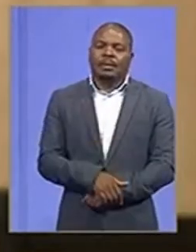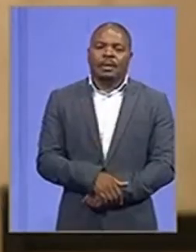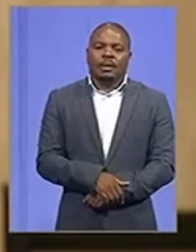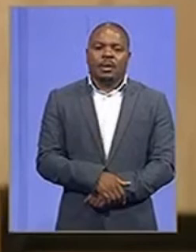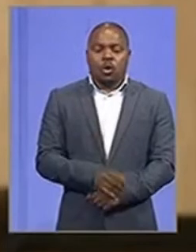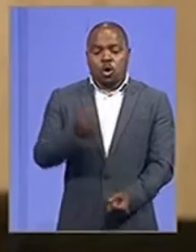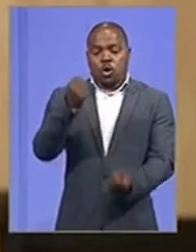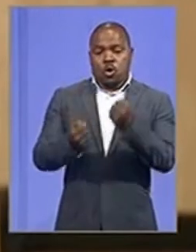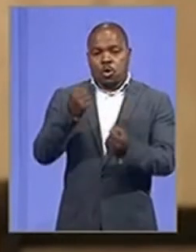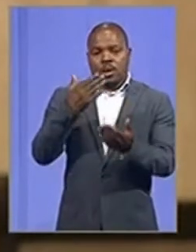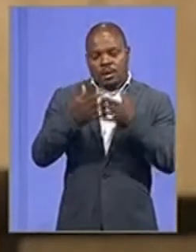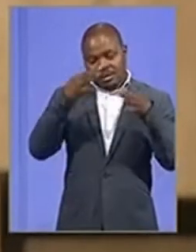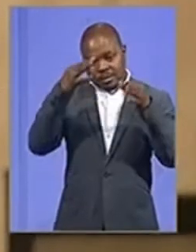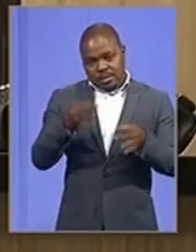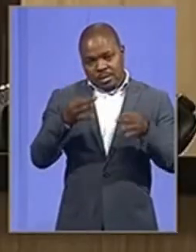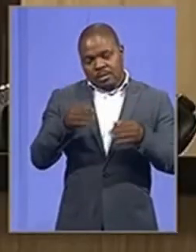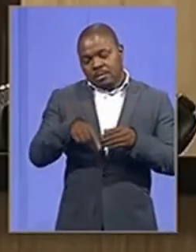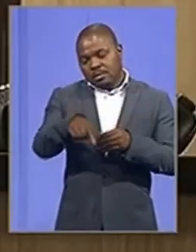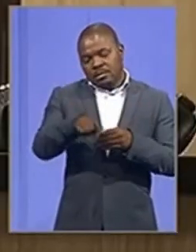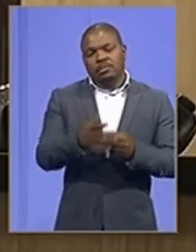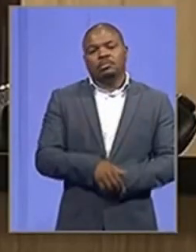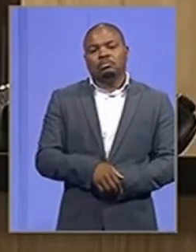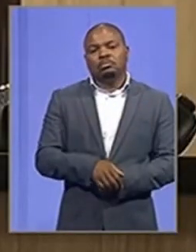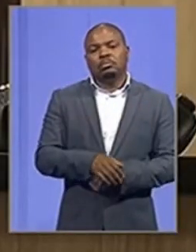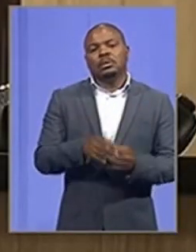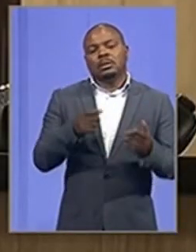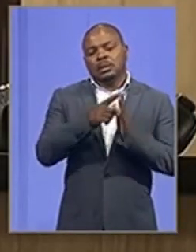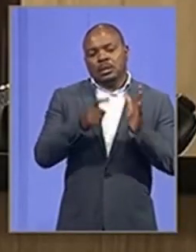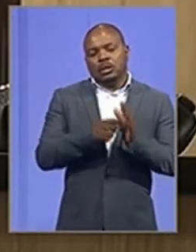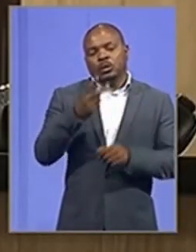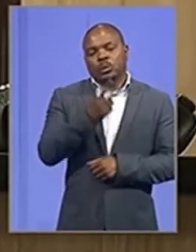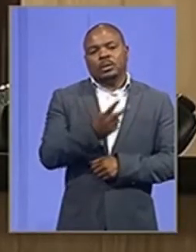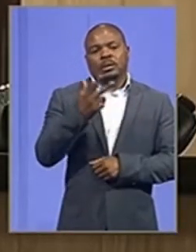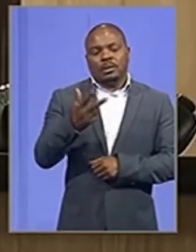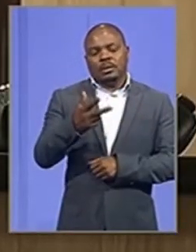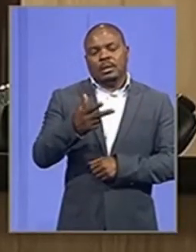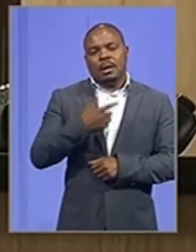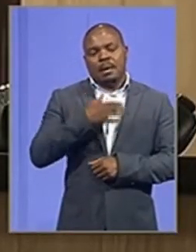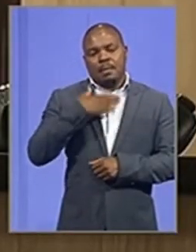Kgotlatshekelo e tla rebola katlholo fa Moranang a le matsatsi a le 28.